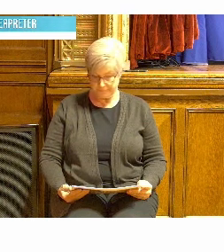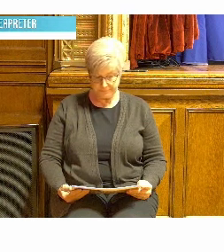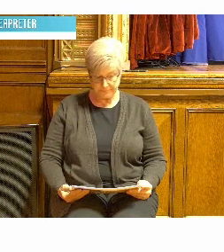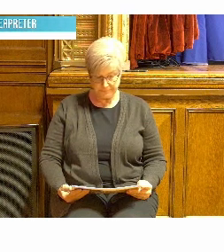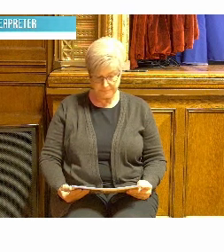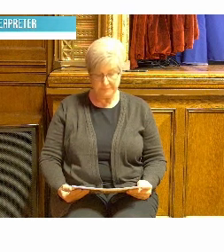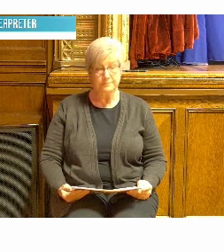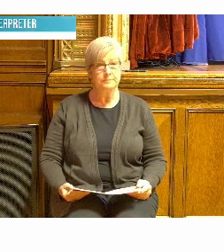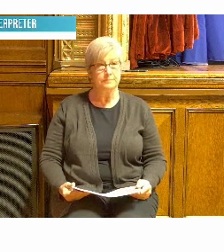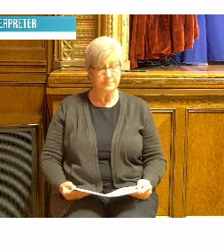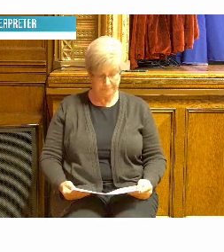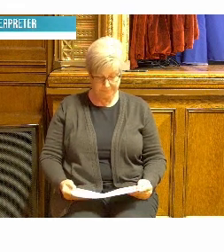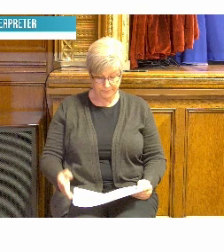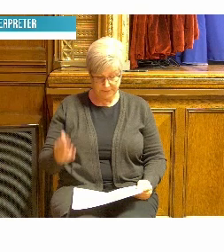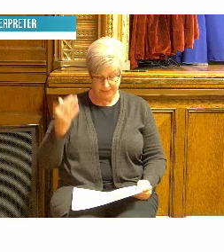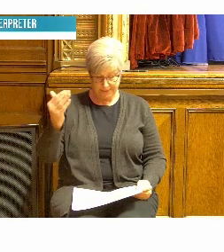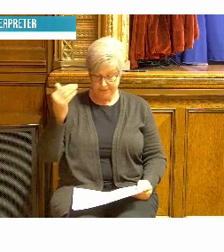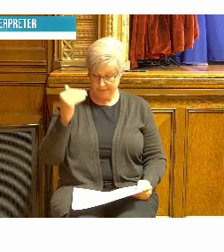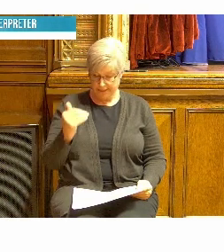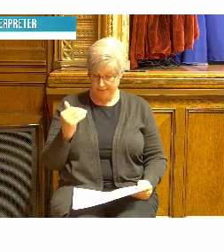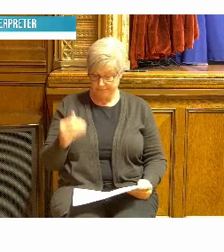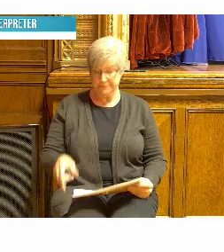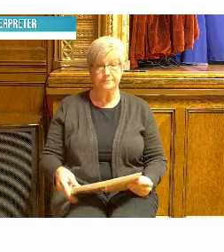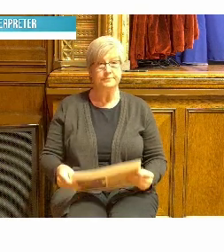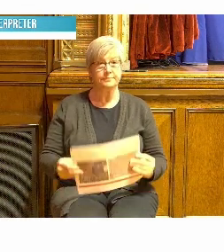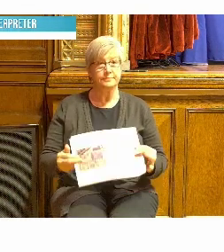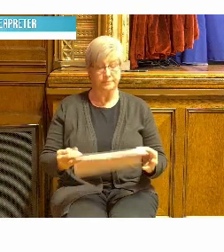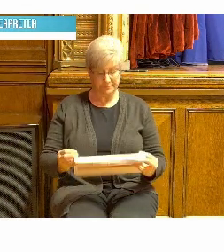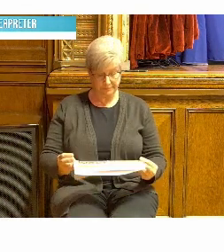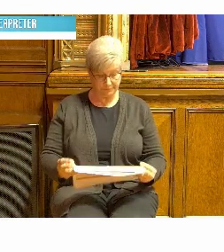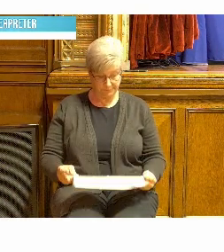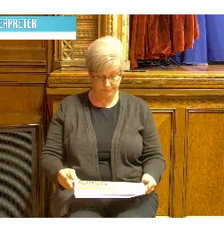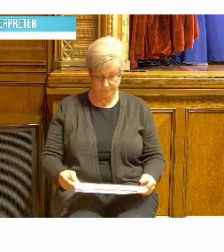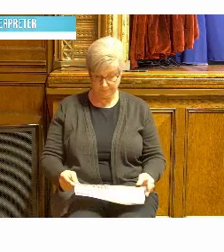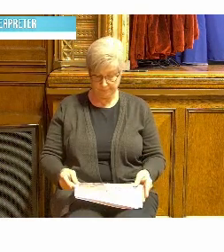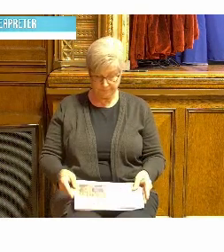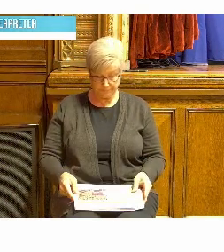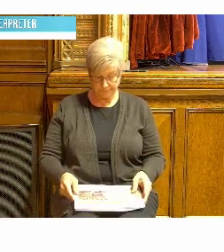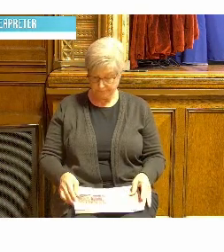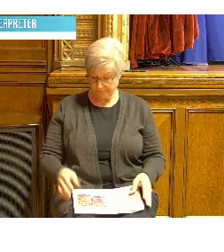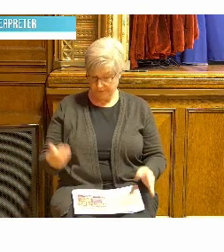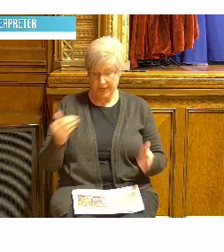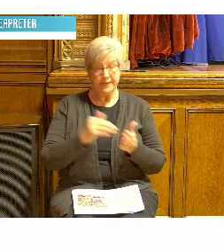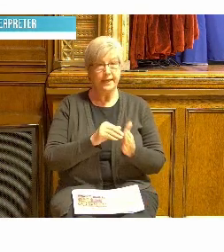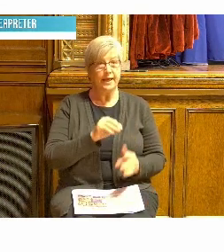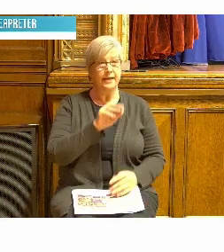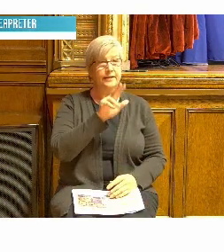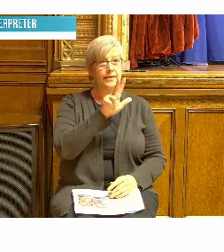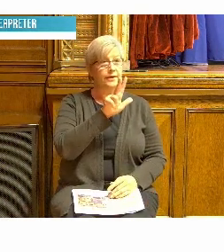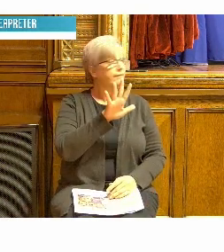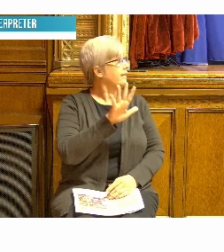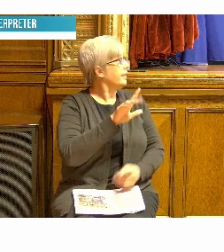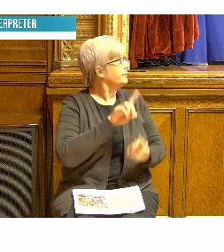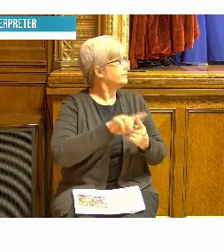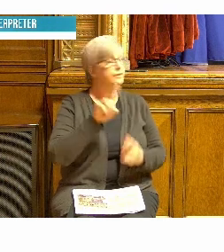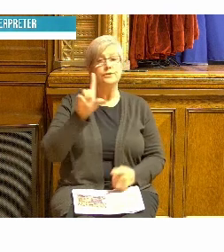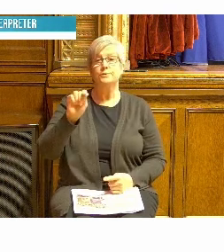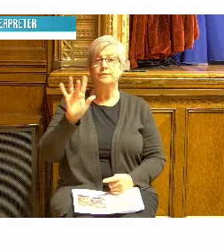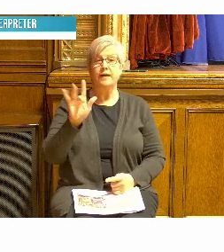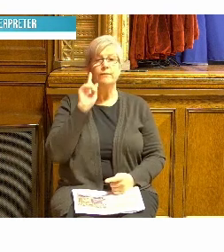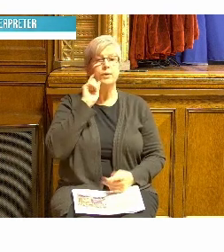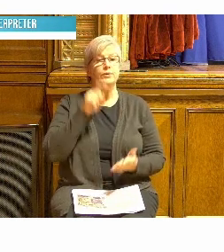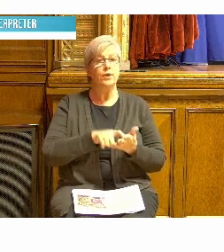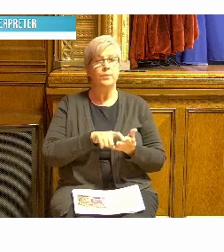All right, we're going to take a look at another piece. Again, 1935, 2025. What are we